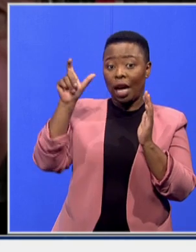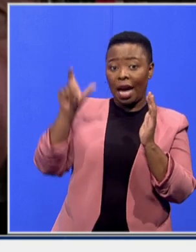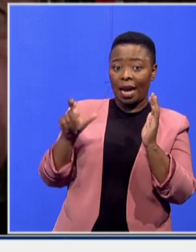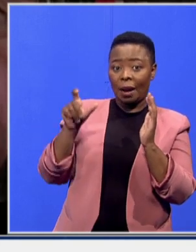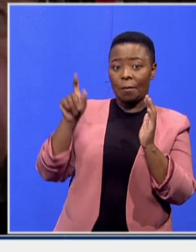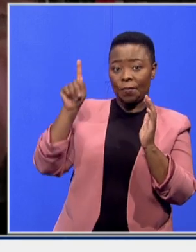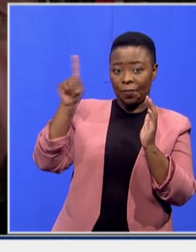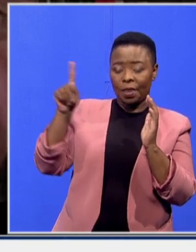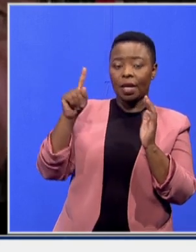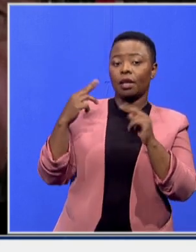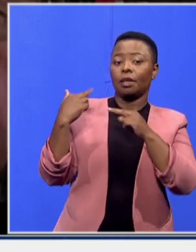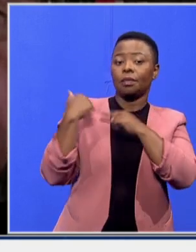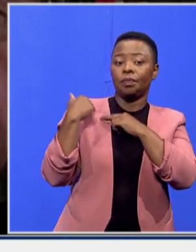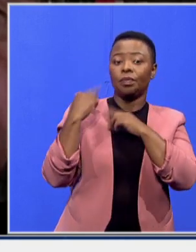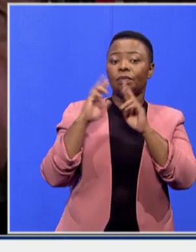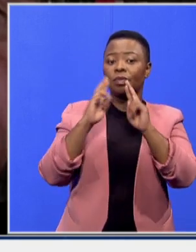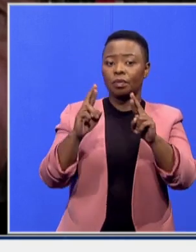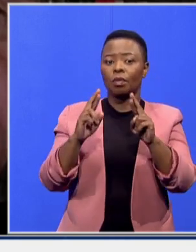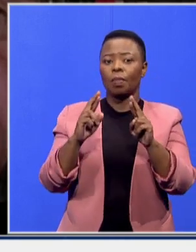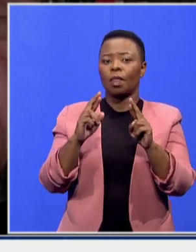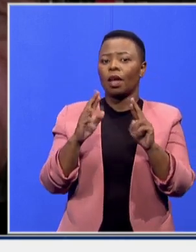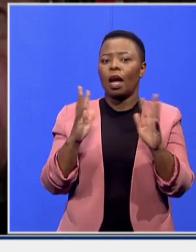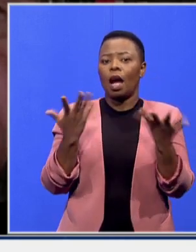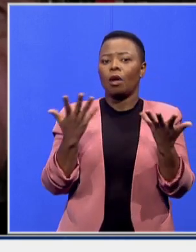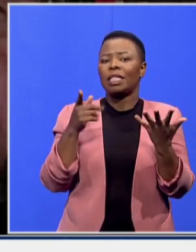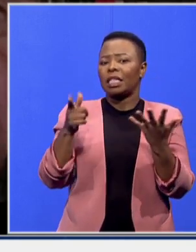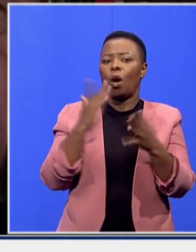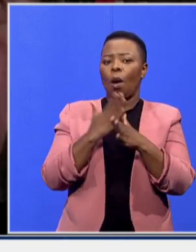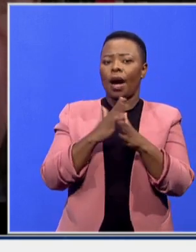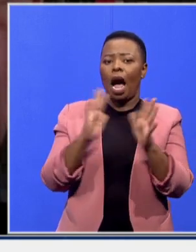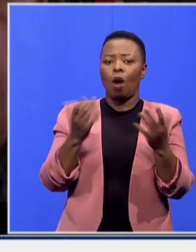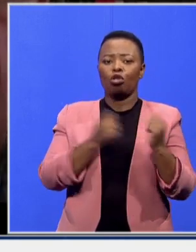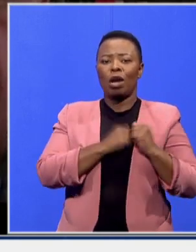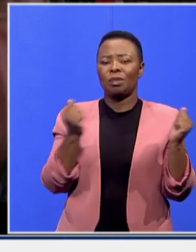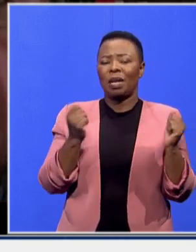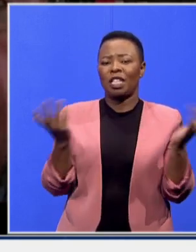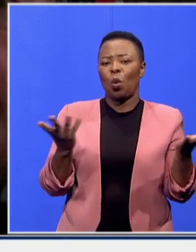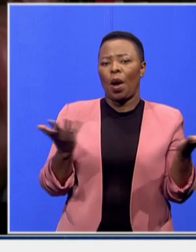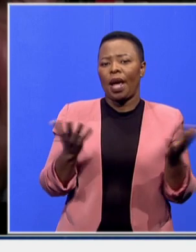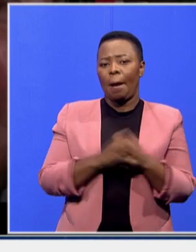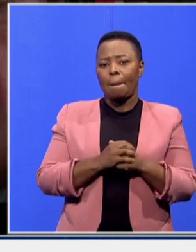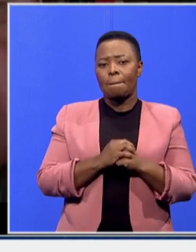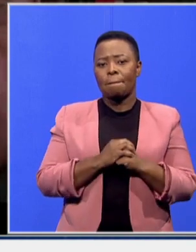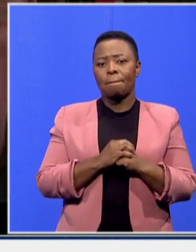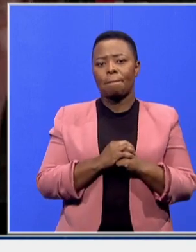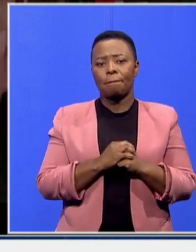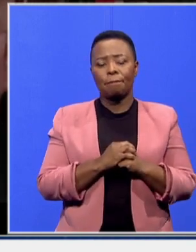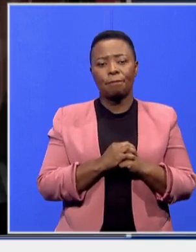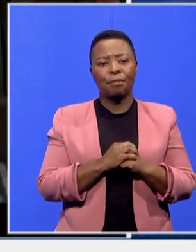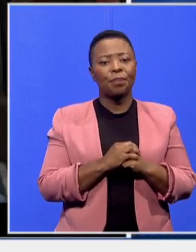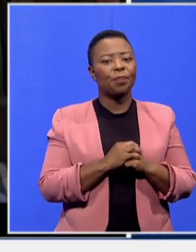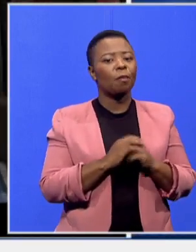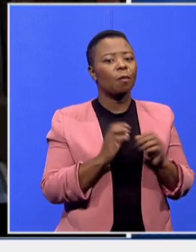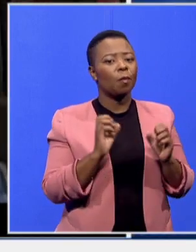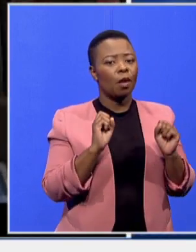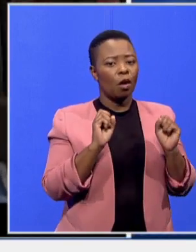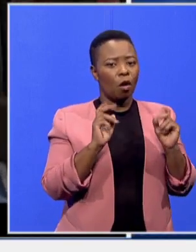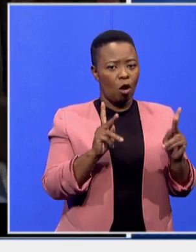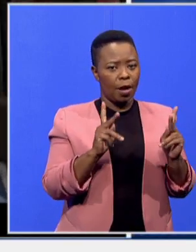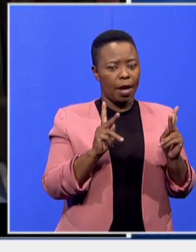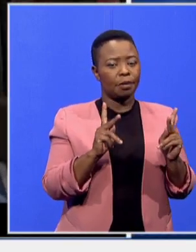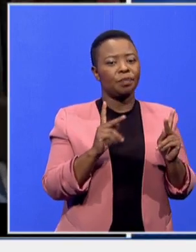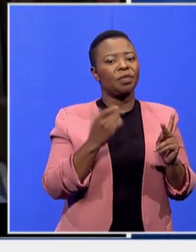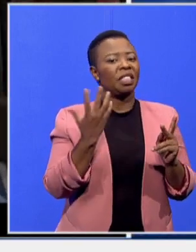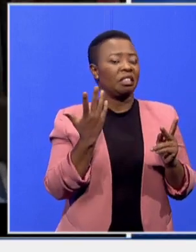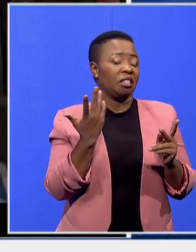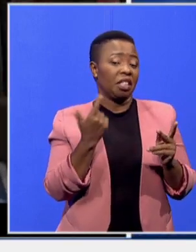and accountability is not compromised. How does that work? Where's the transparency? Okay, if I can explain it